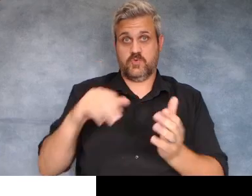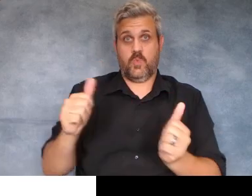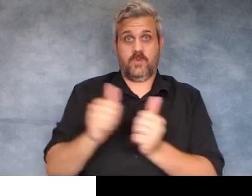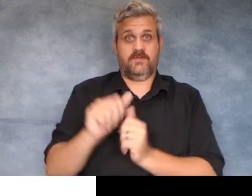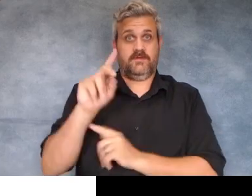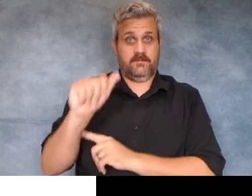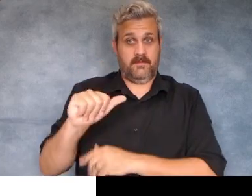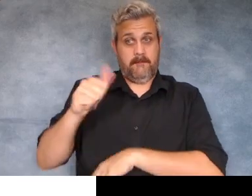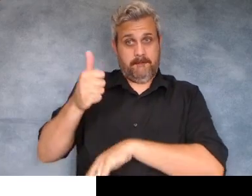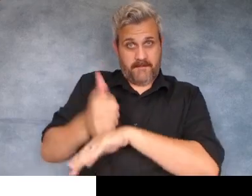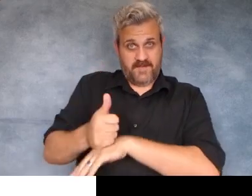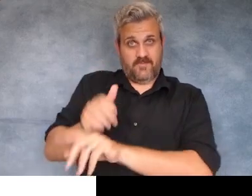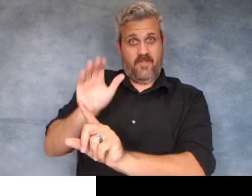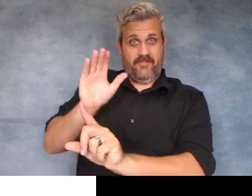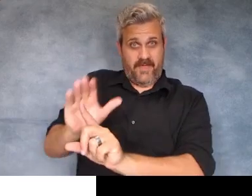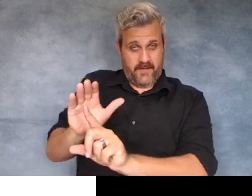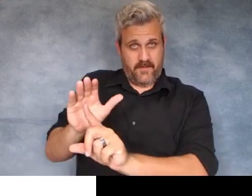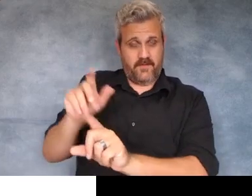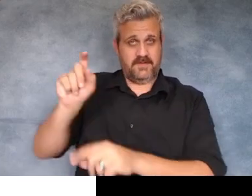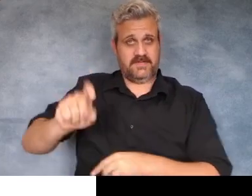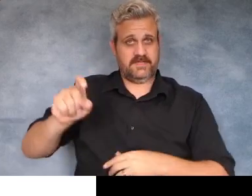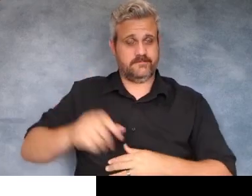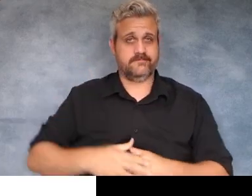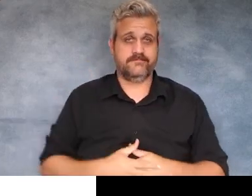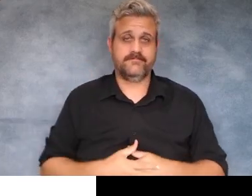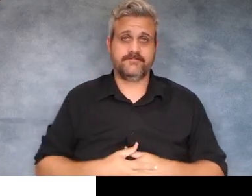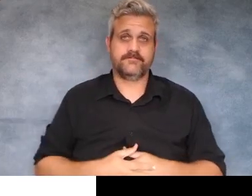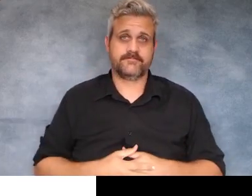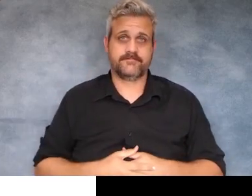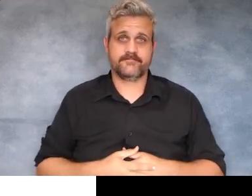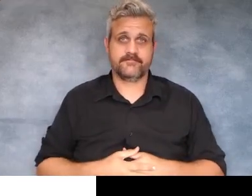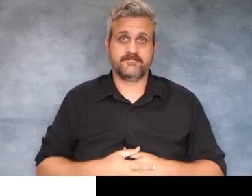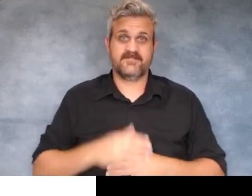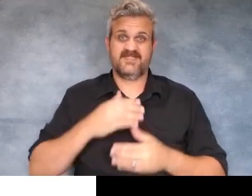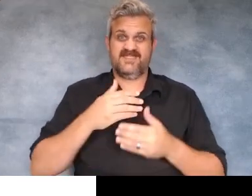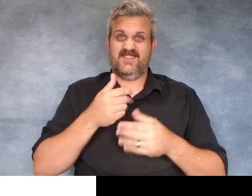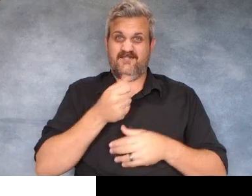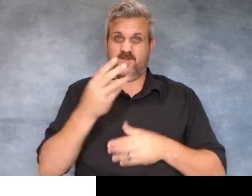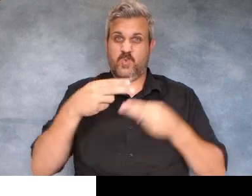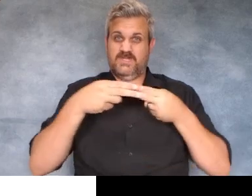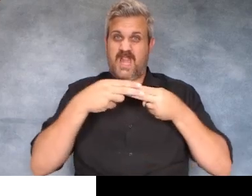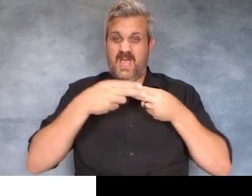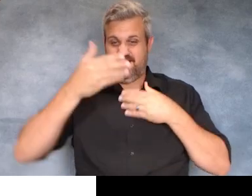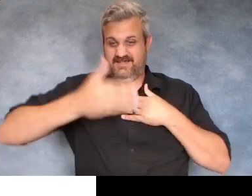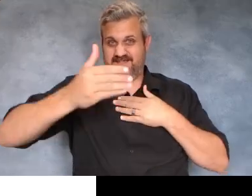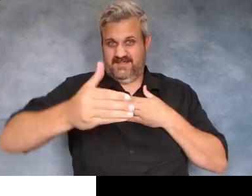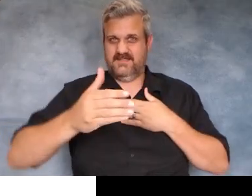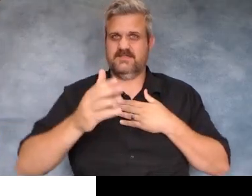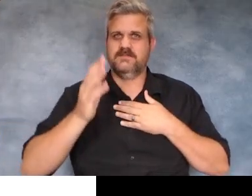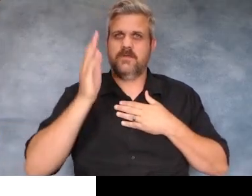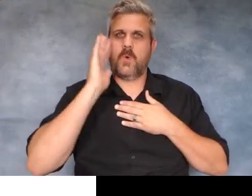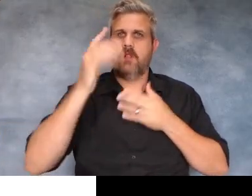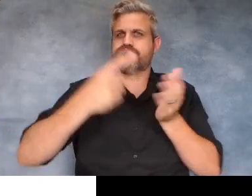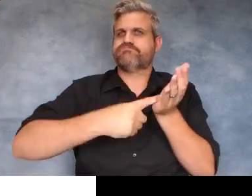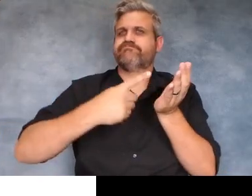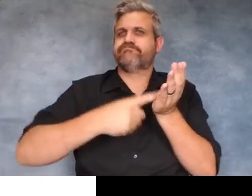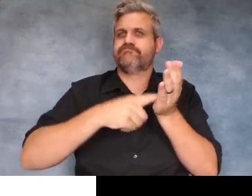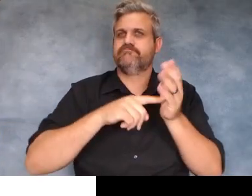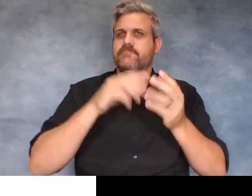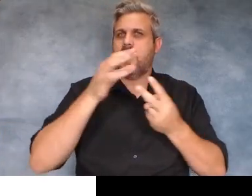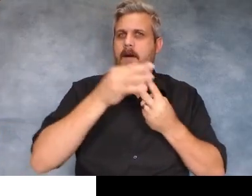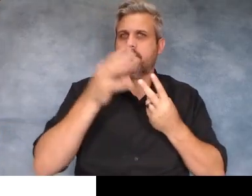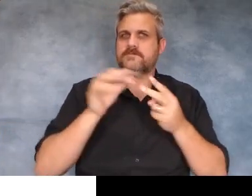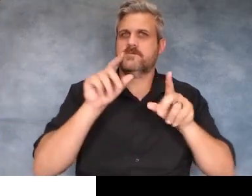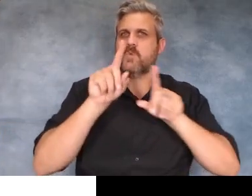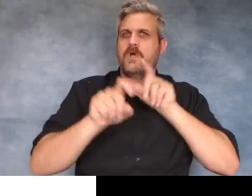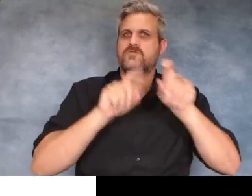the individual student's needs. In the next few slides, we will explore some of the options and questions that will need